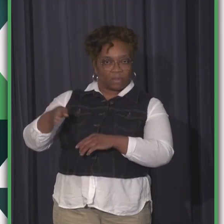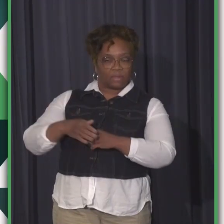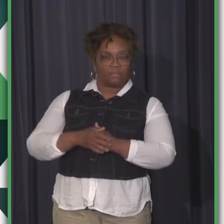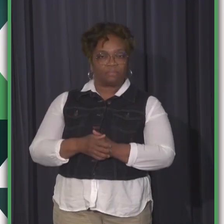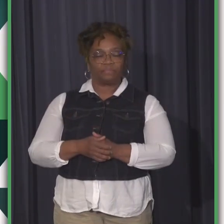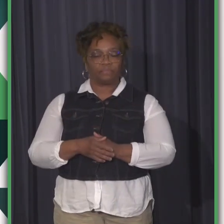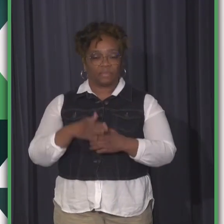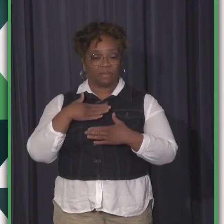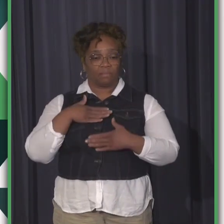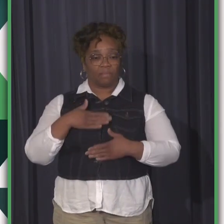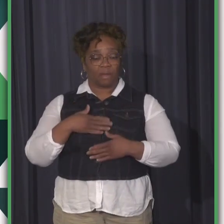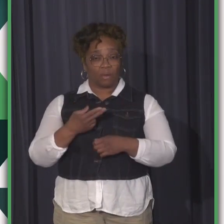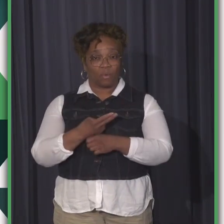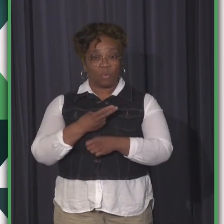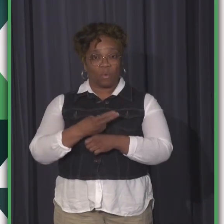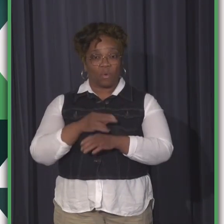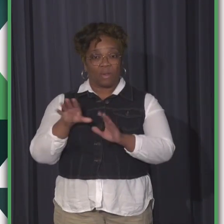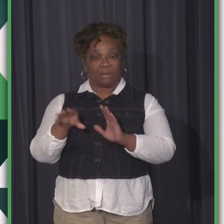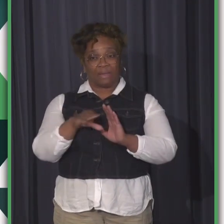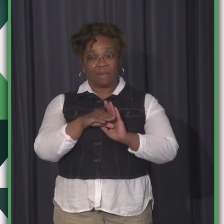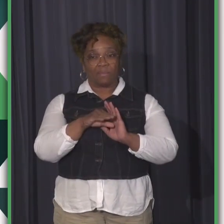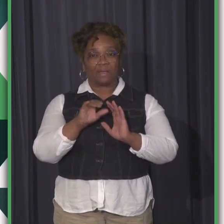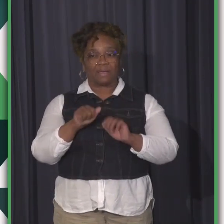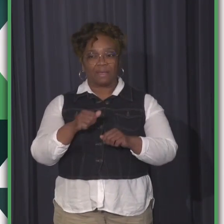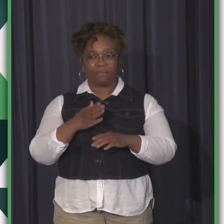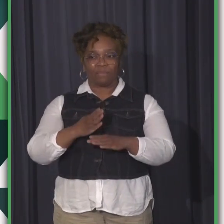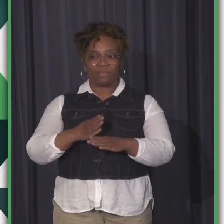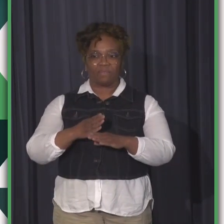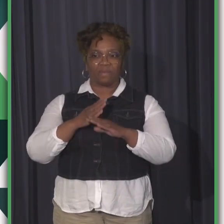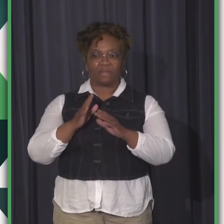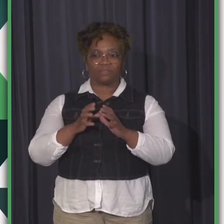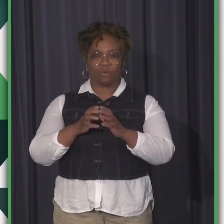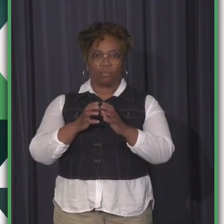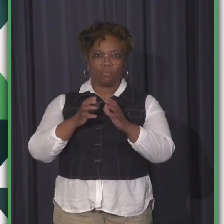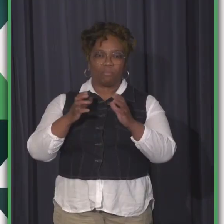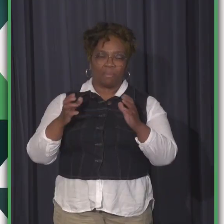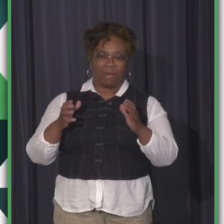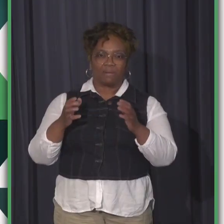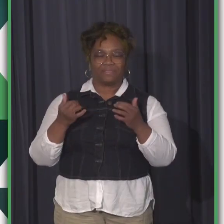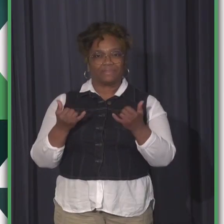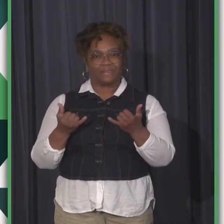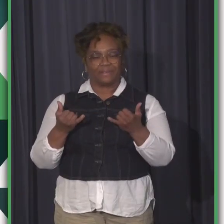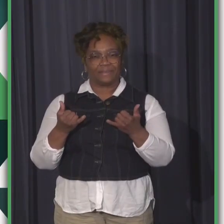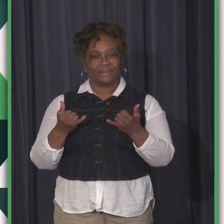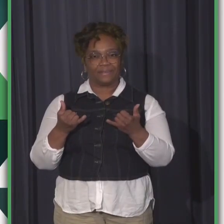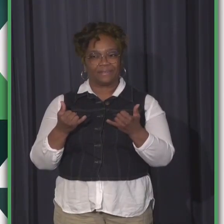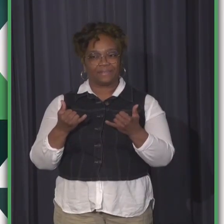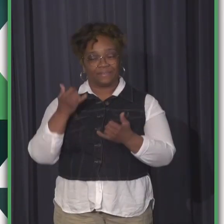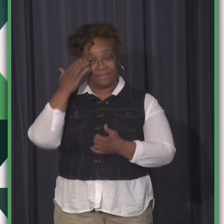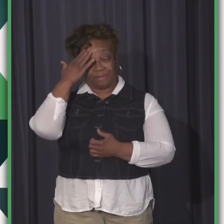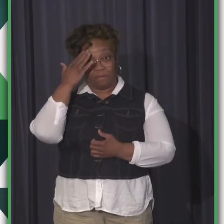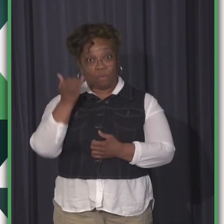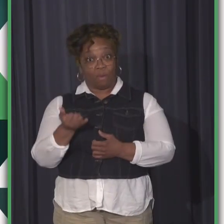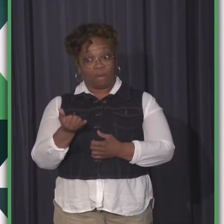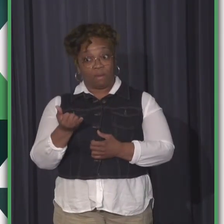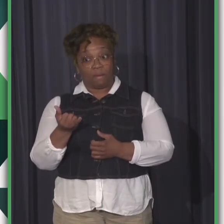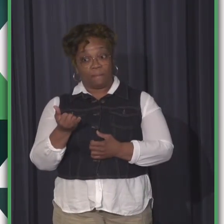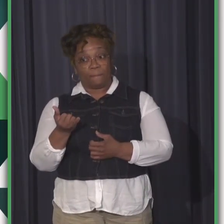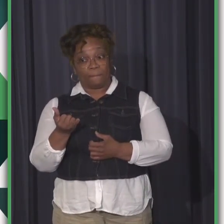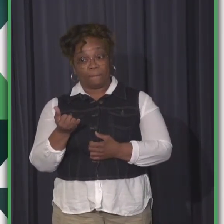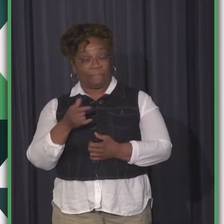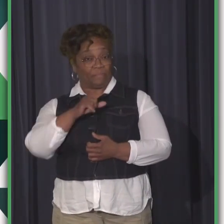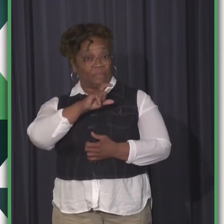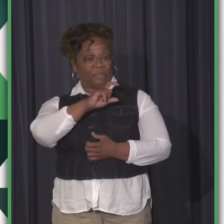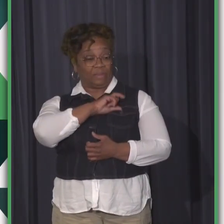Body-worn camera footage could have prevented so much of this. And why do I say that? The cop